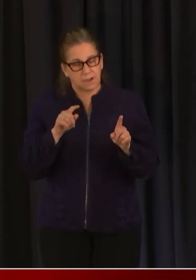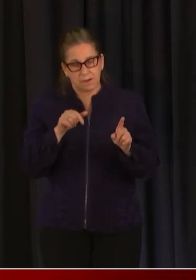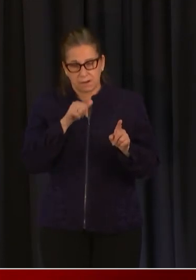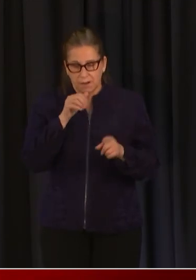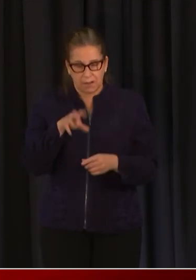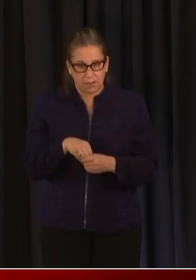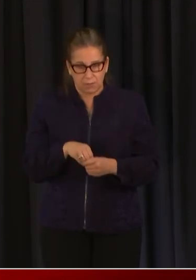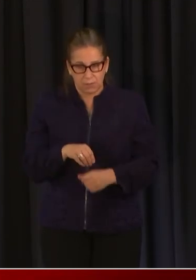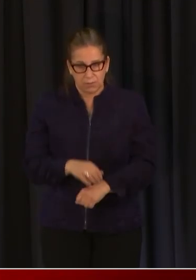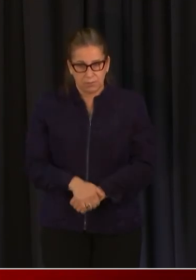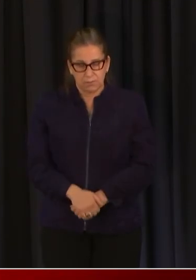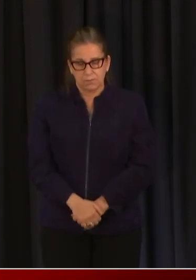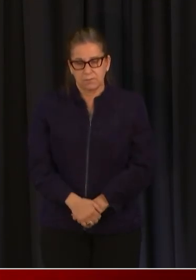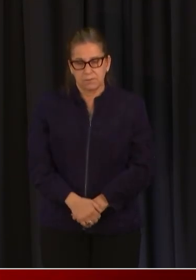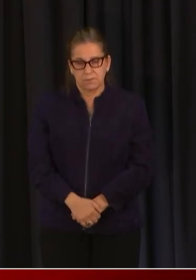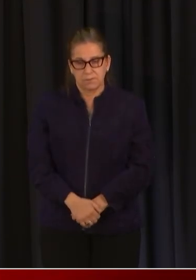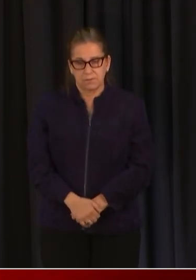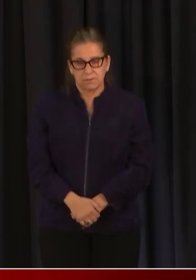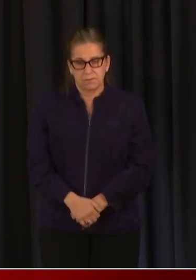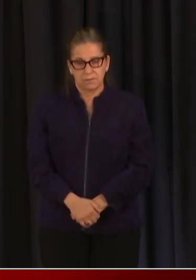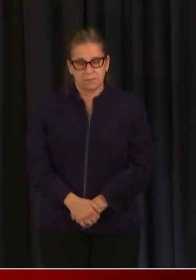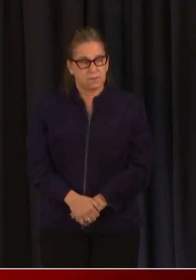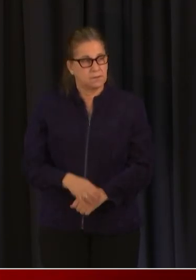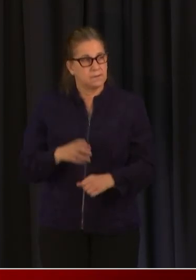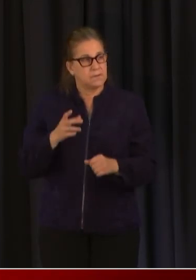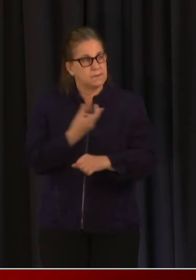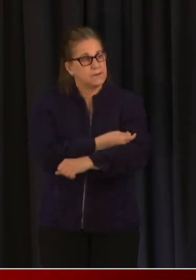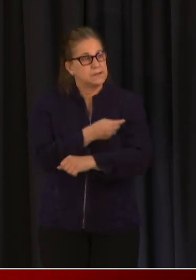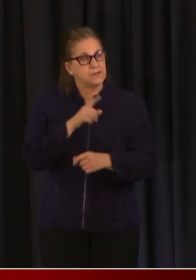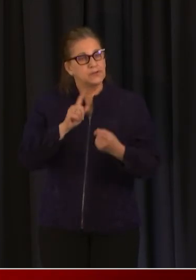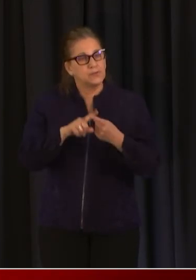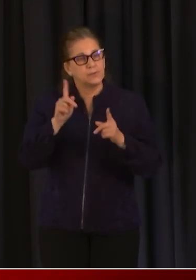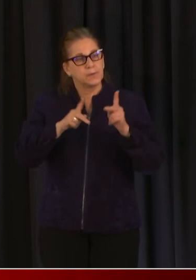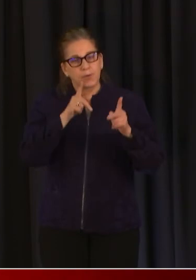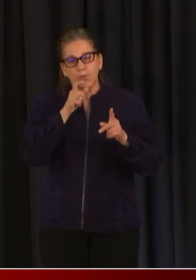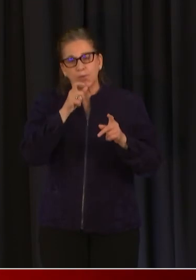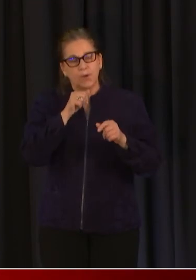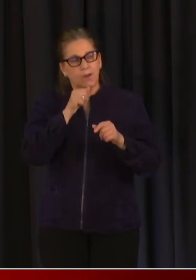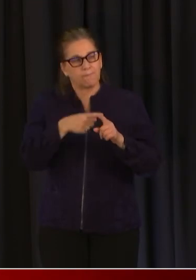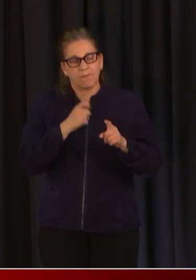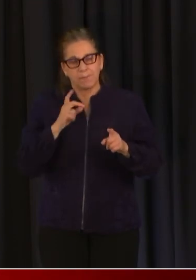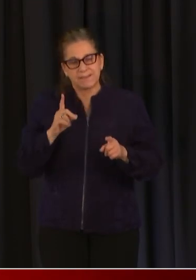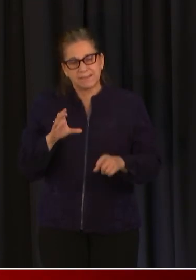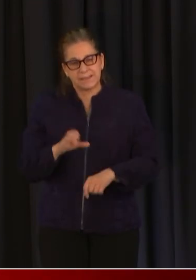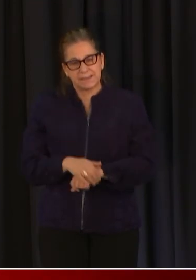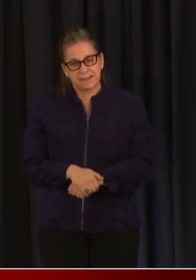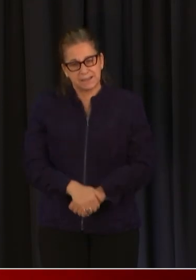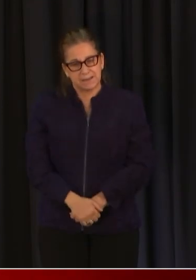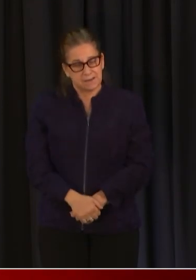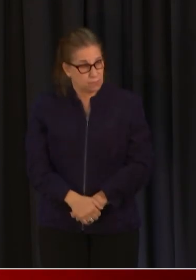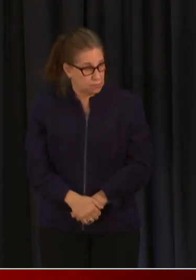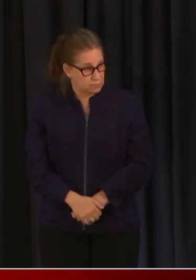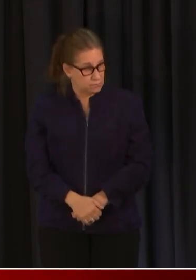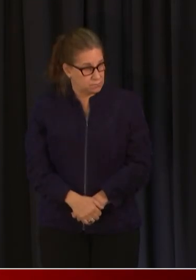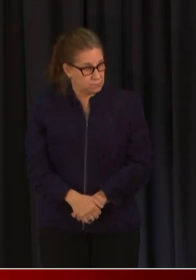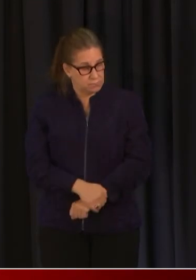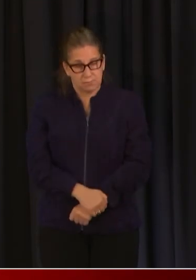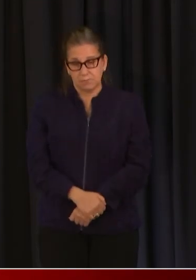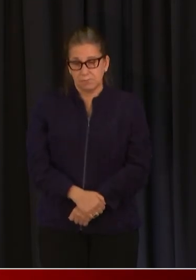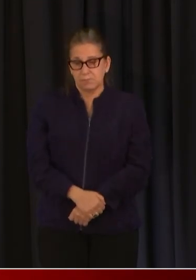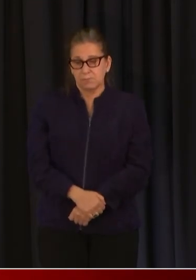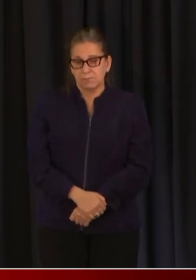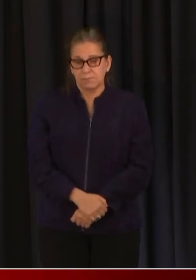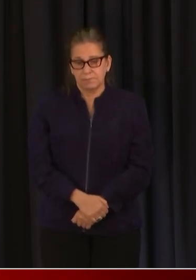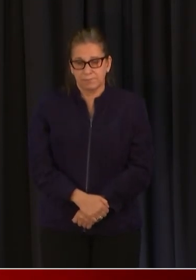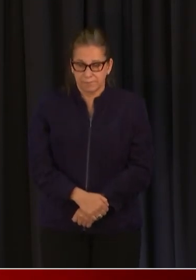include vaccinations that happen outside of the DC area. And we know, is that right? Let me confirm that first. So